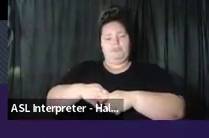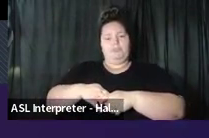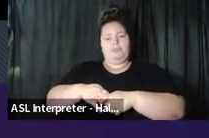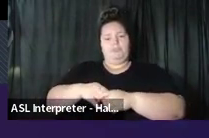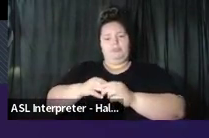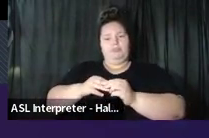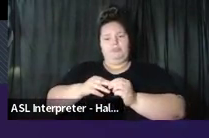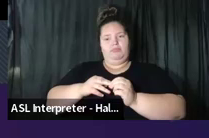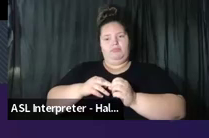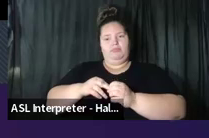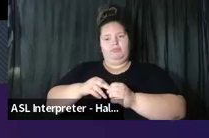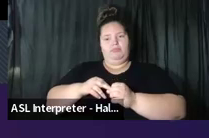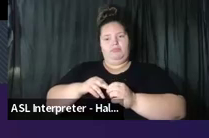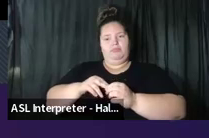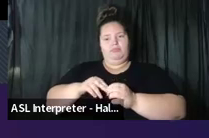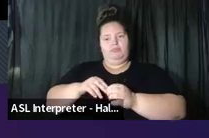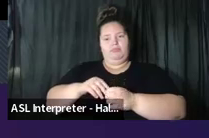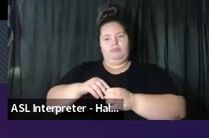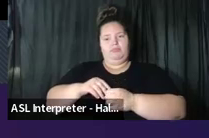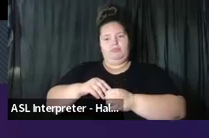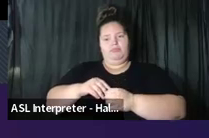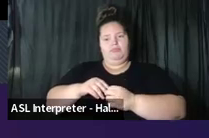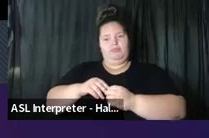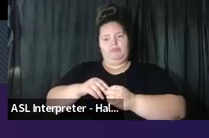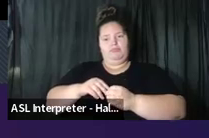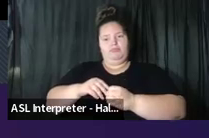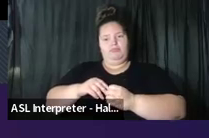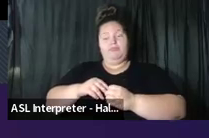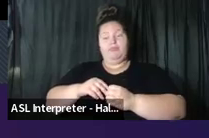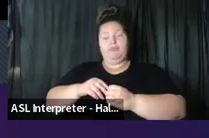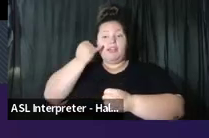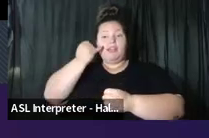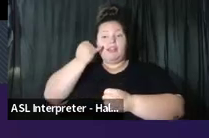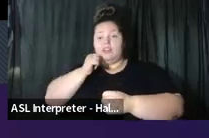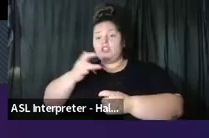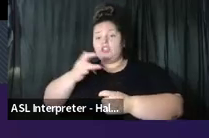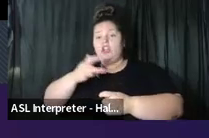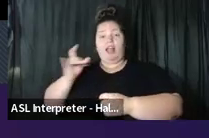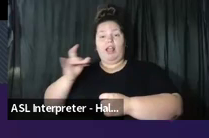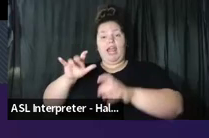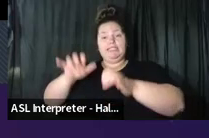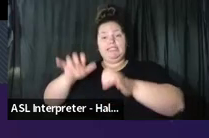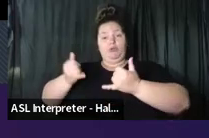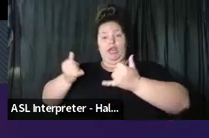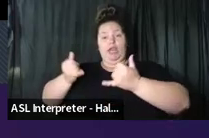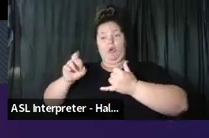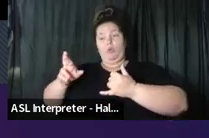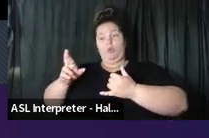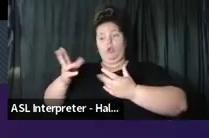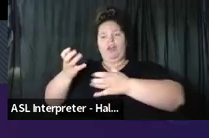You can always, if you don't feel like typing in the chat right now and you feel like sharing a little later on, you can always do that as well.